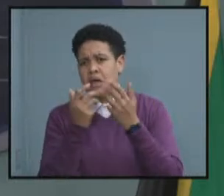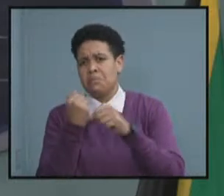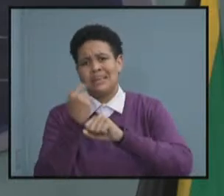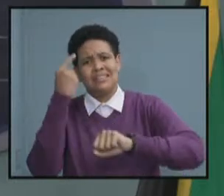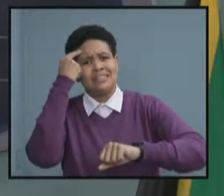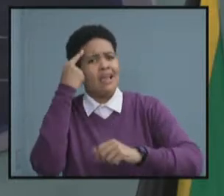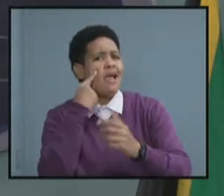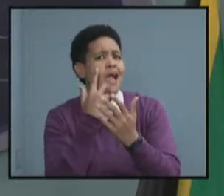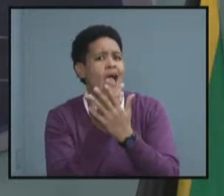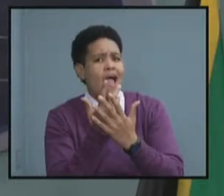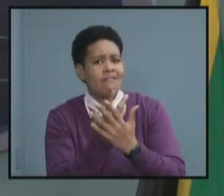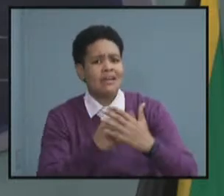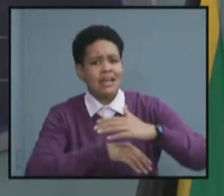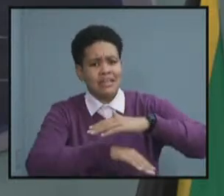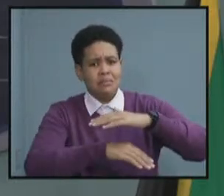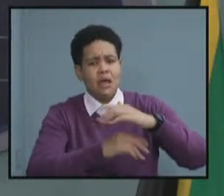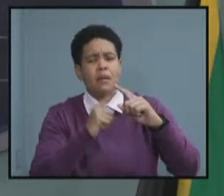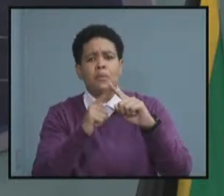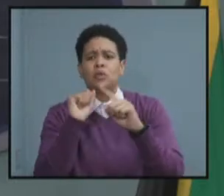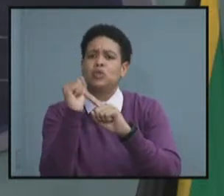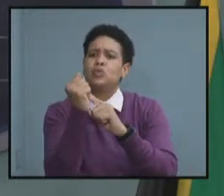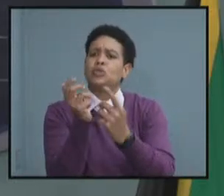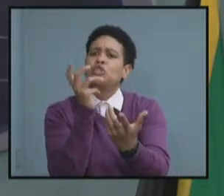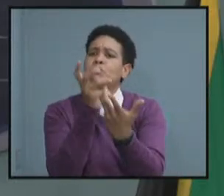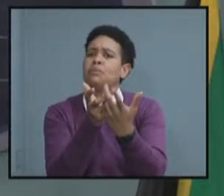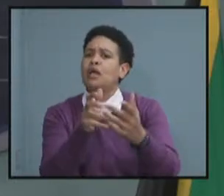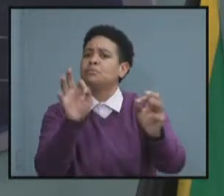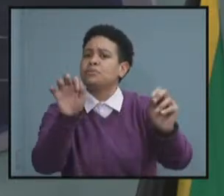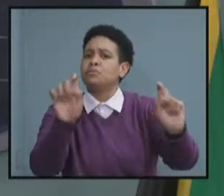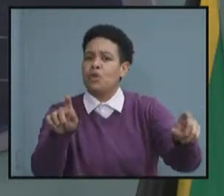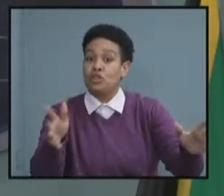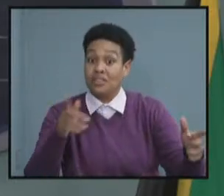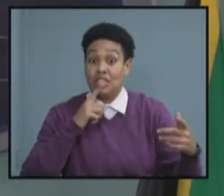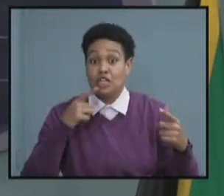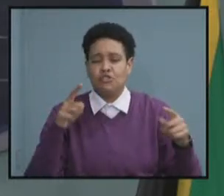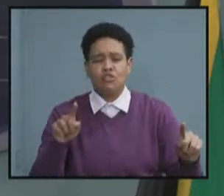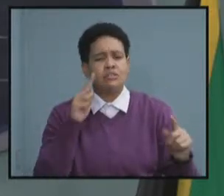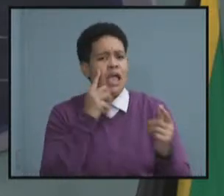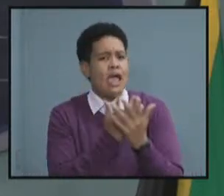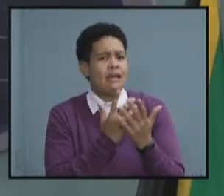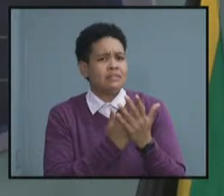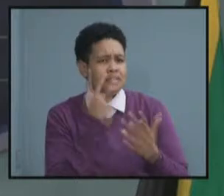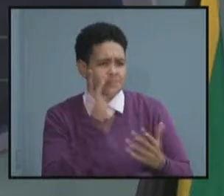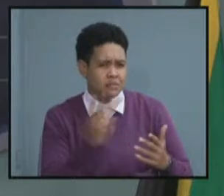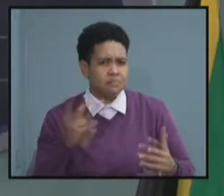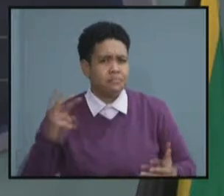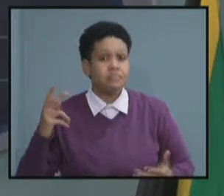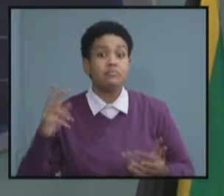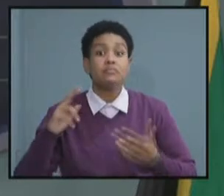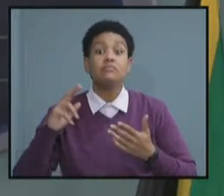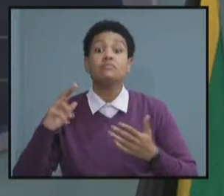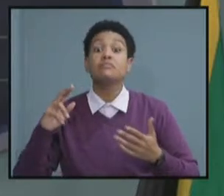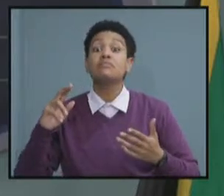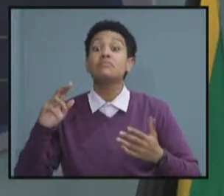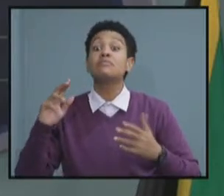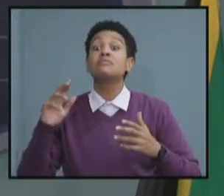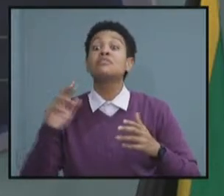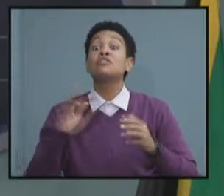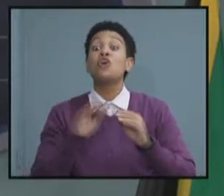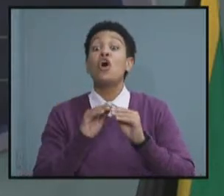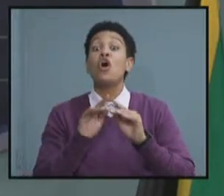and situationally appropriate. As a result of the evidence, that is the trending down in active